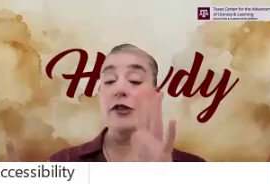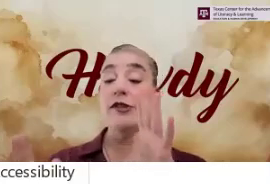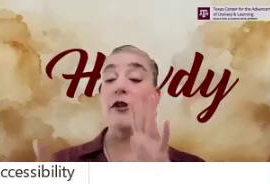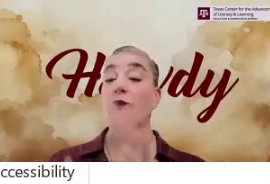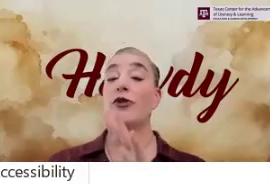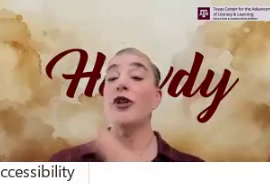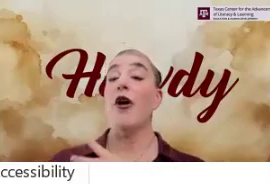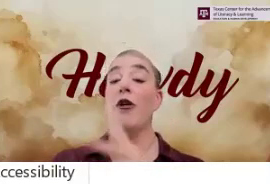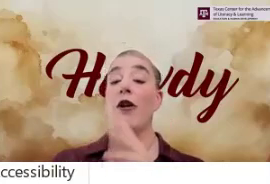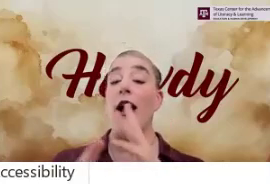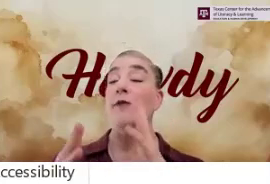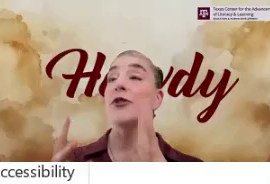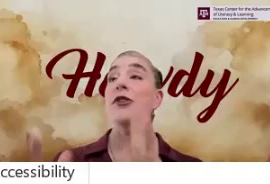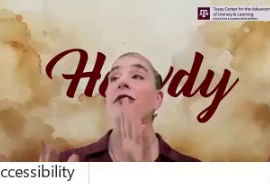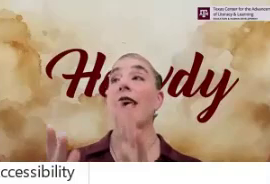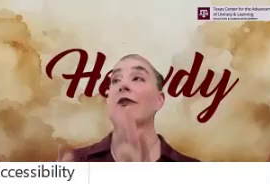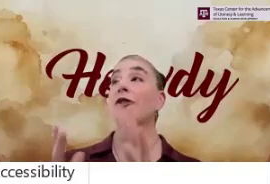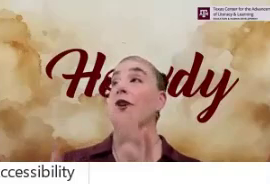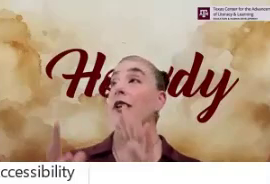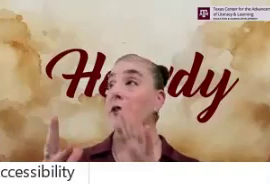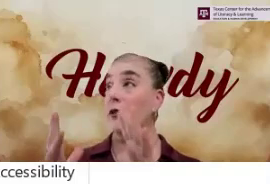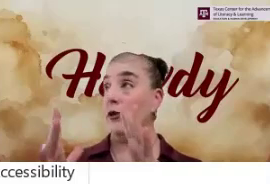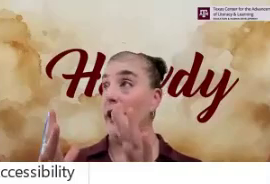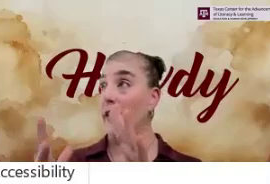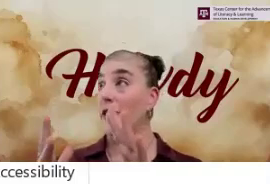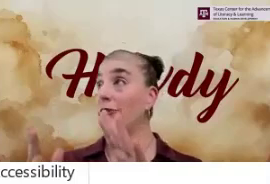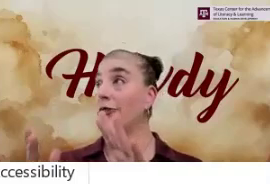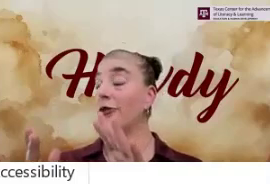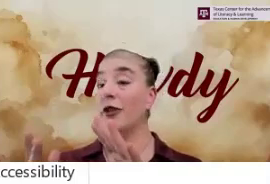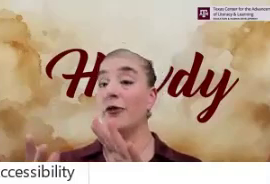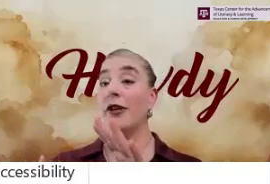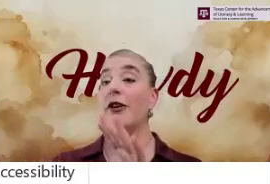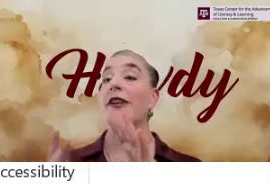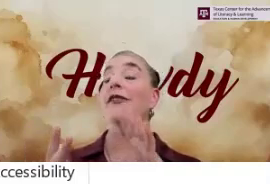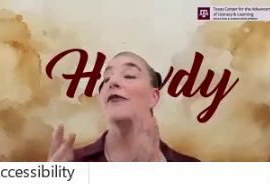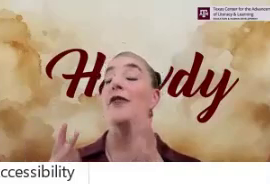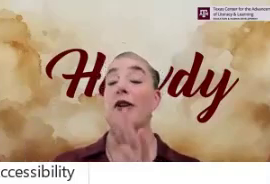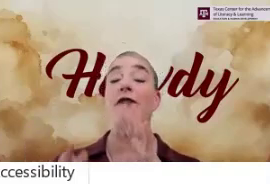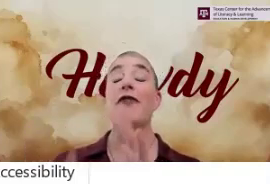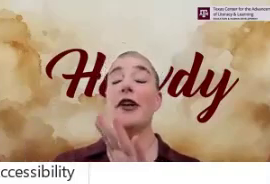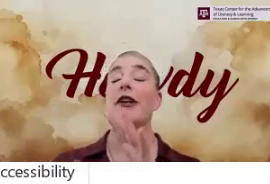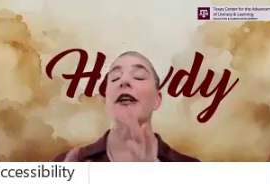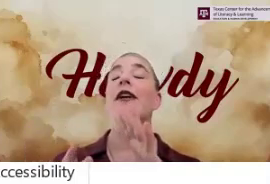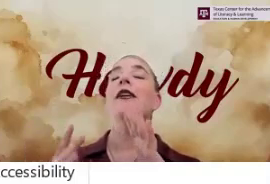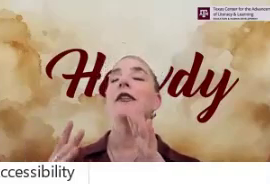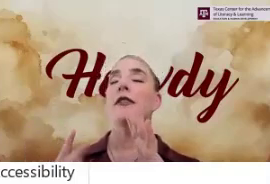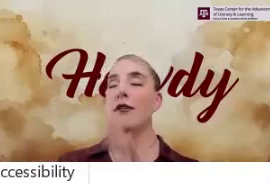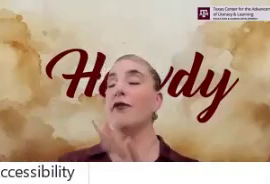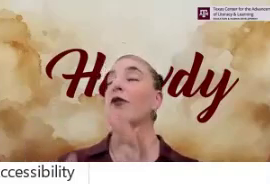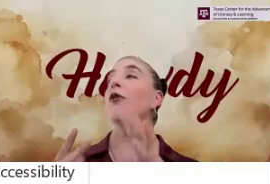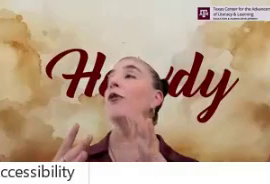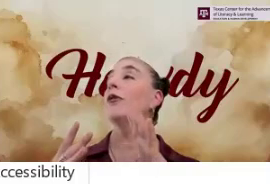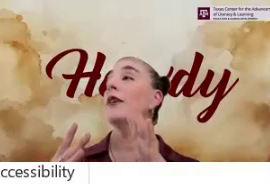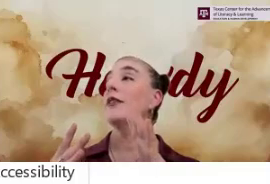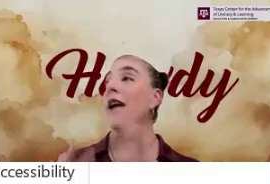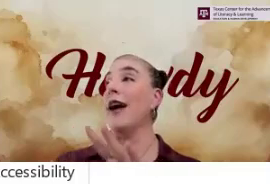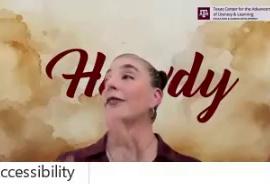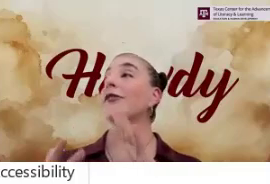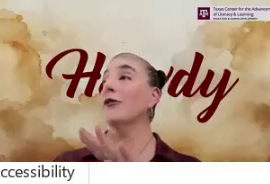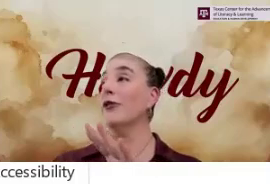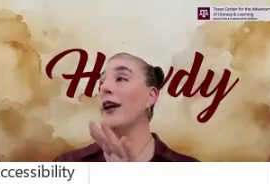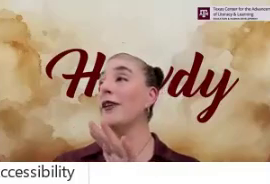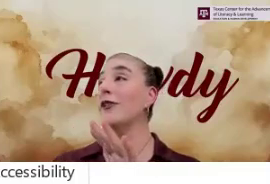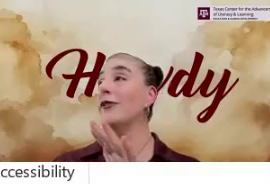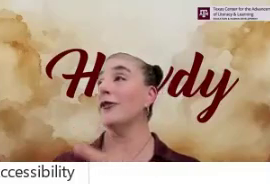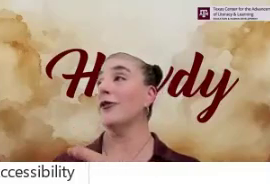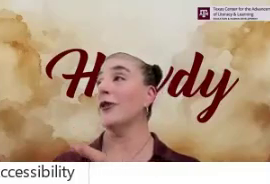To full disclosure, y'all, I am just now starting to learn how to use a screen reader. It is a very, very difficult